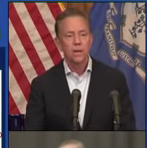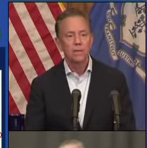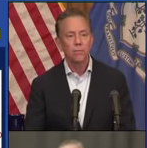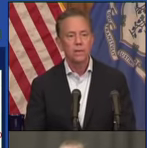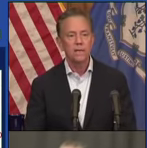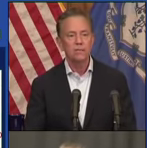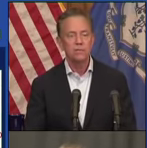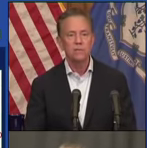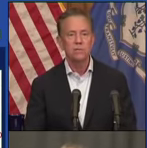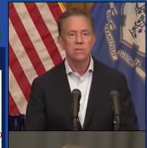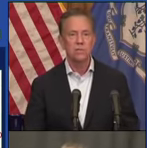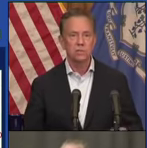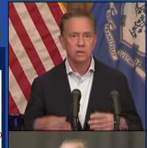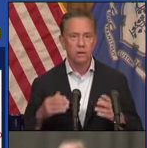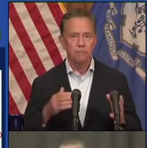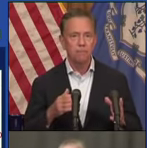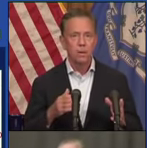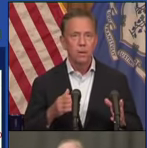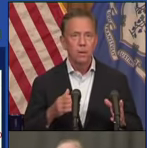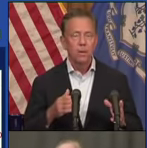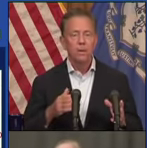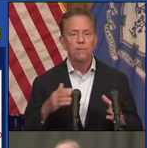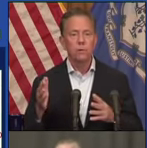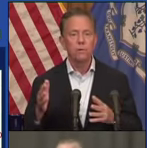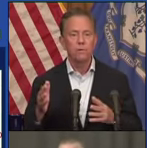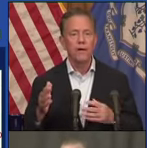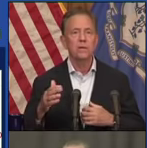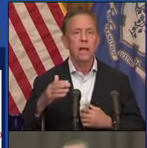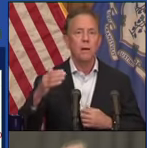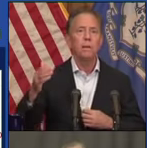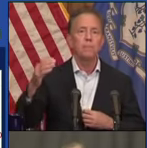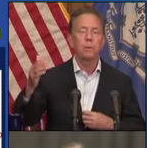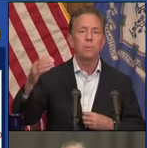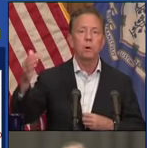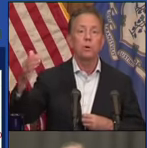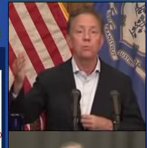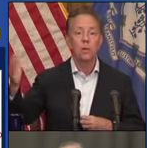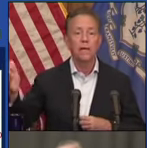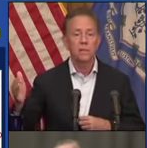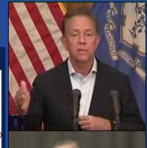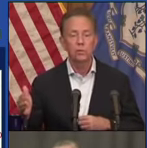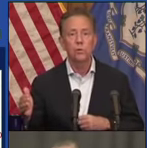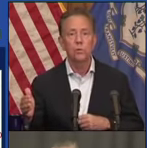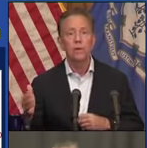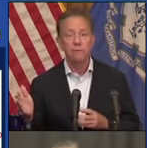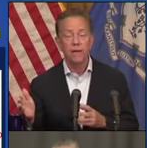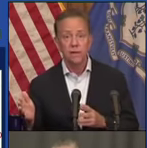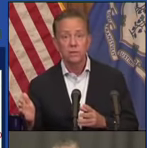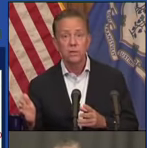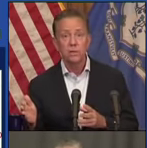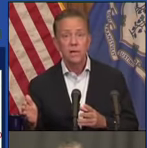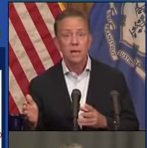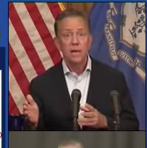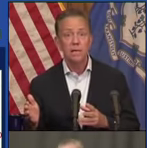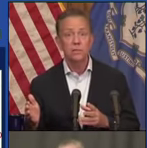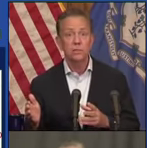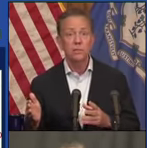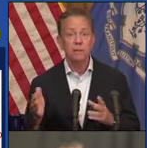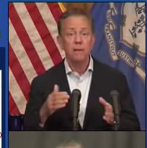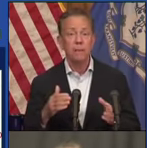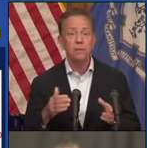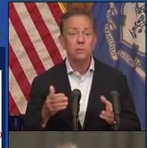And what that says is if you're infected, how many people are you likely to infect? And